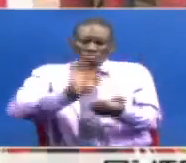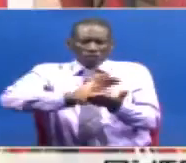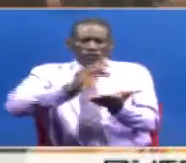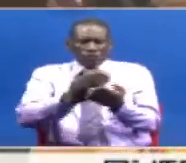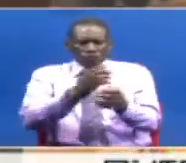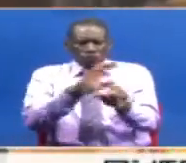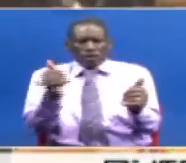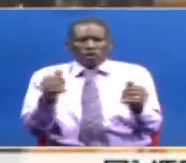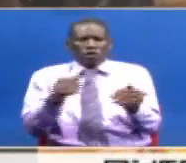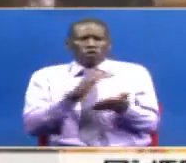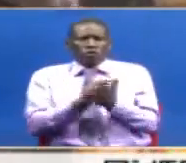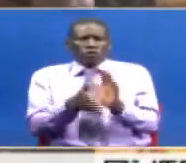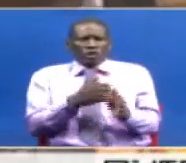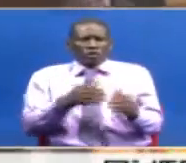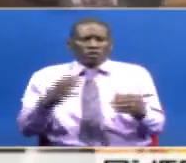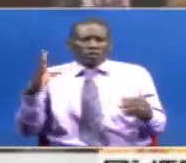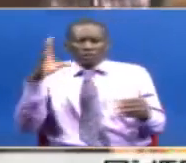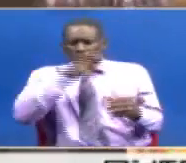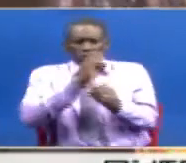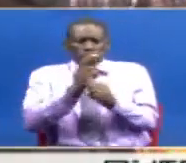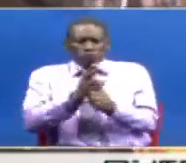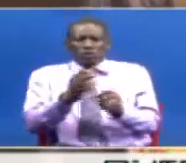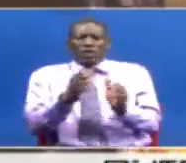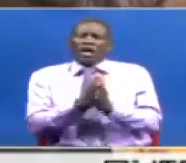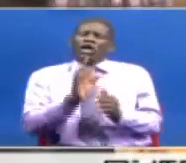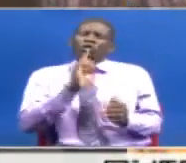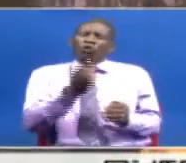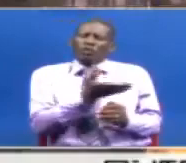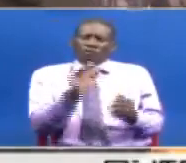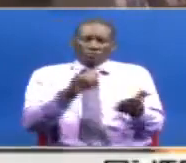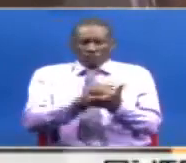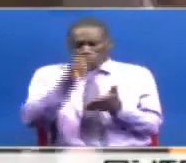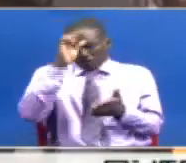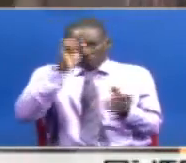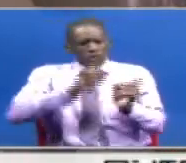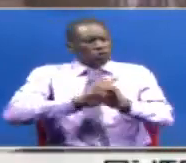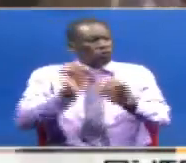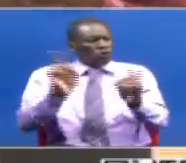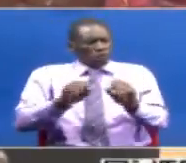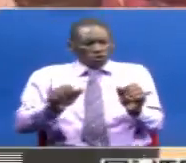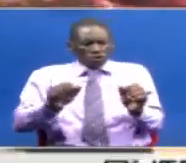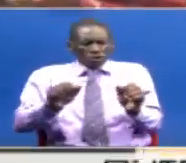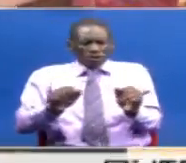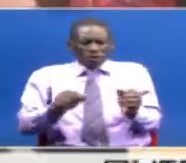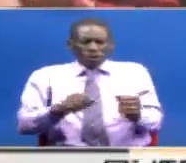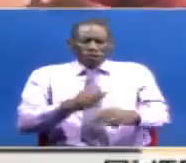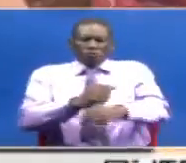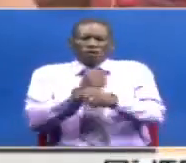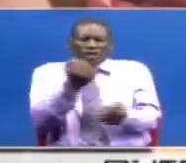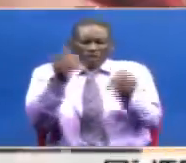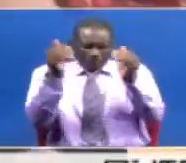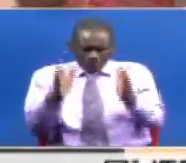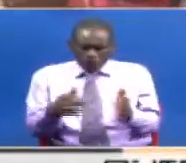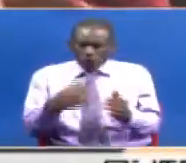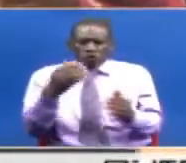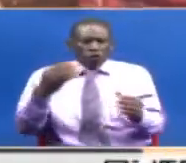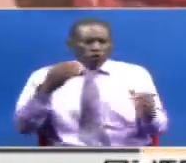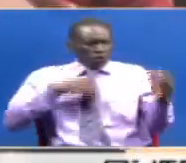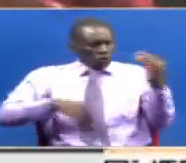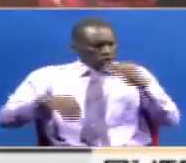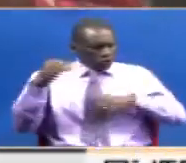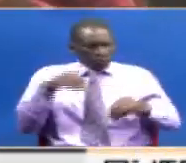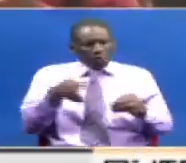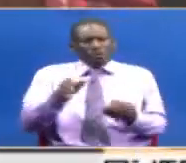pasi na kuwa na ubadhirifu wowote, huku akiwaonya kwamba serikali haitamsaza yeyote yule atakayepatikana na kashfa ya ufujaji wa